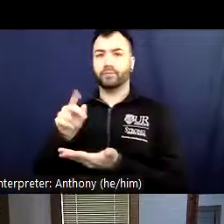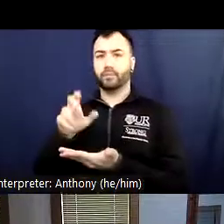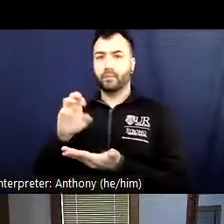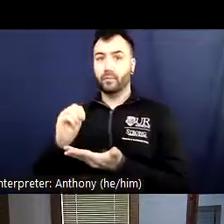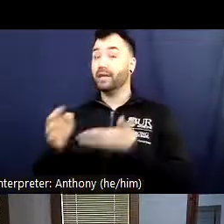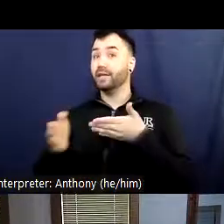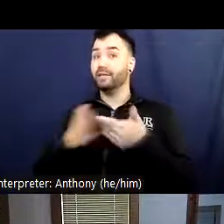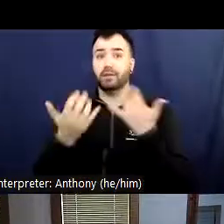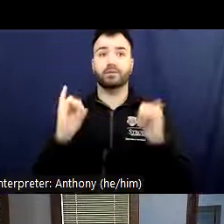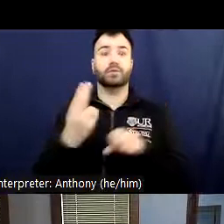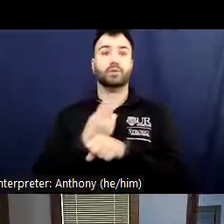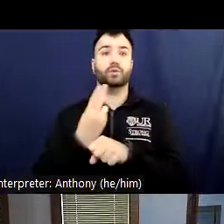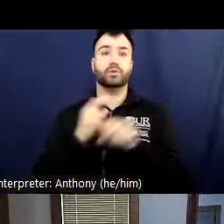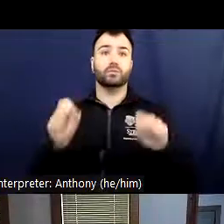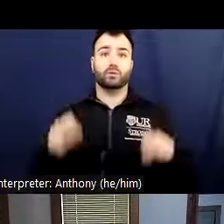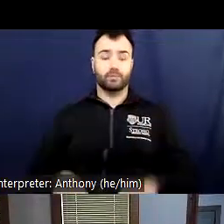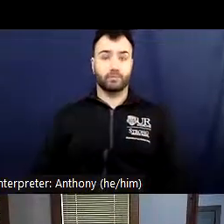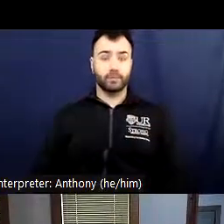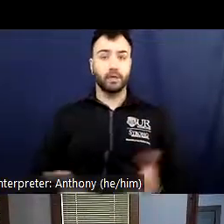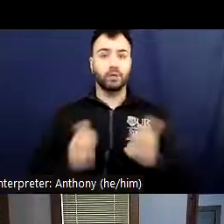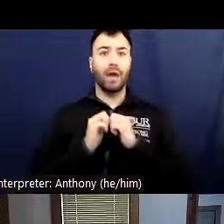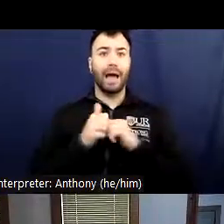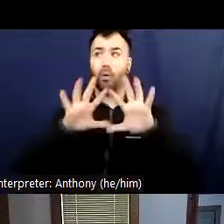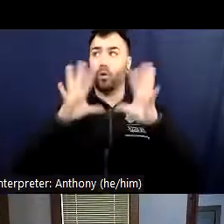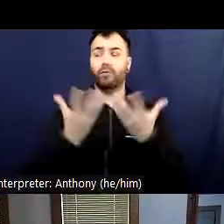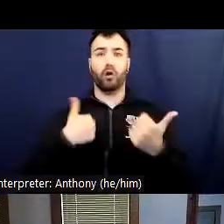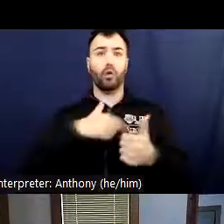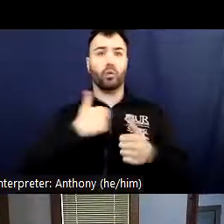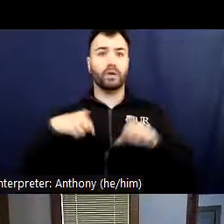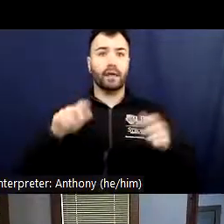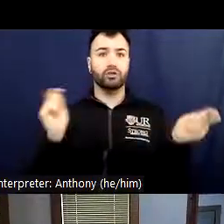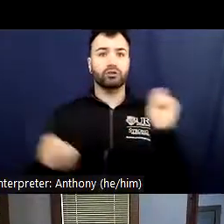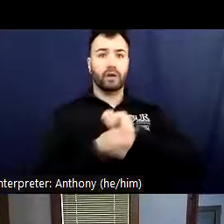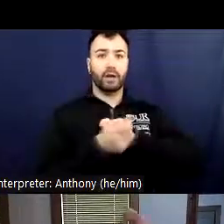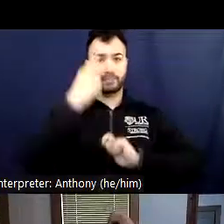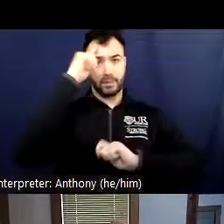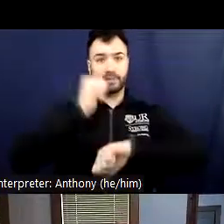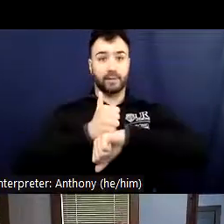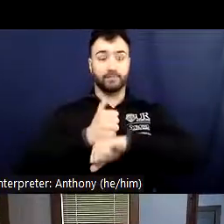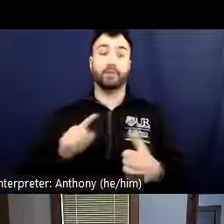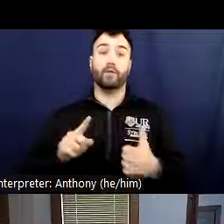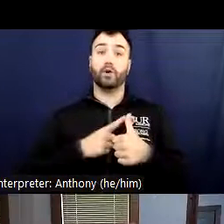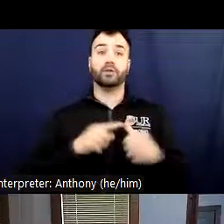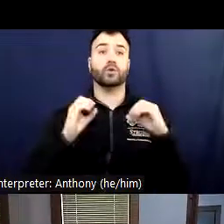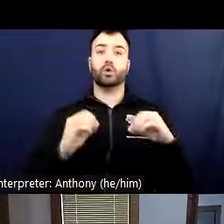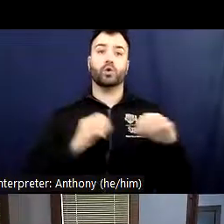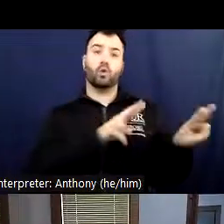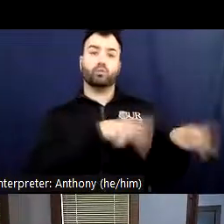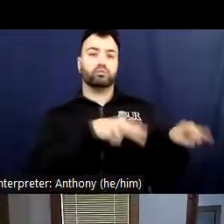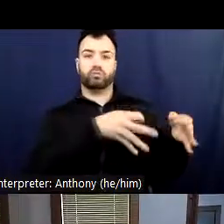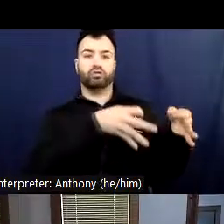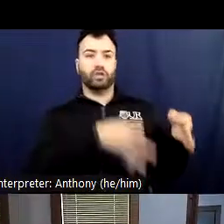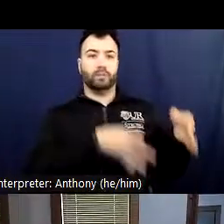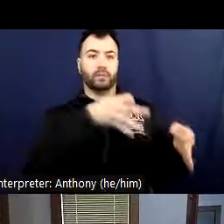be able to do something more about this as a society, we have to be non-judgmental and decrease the